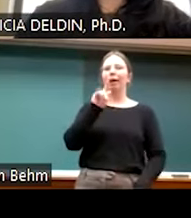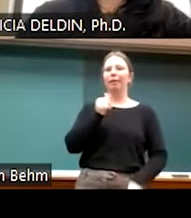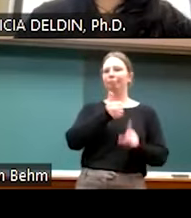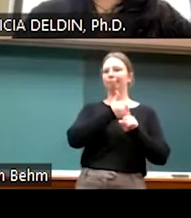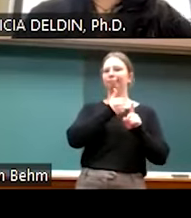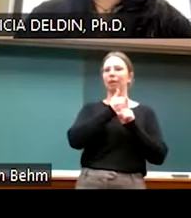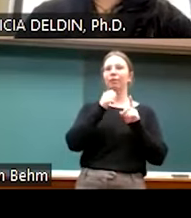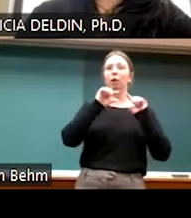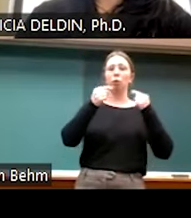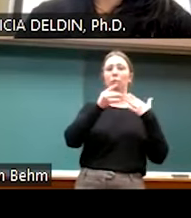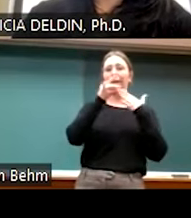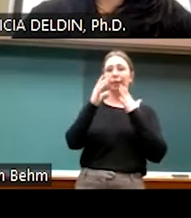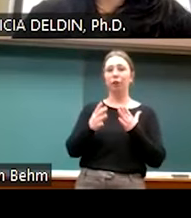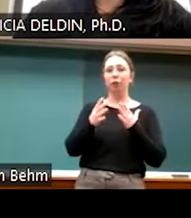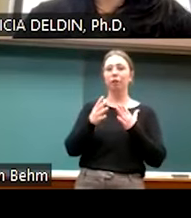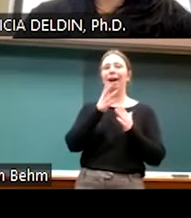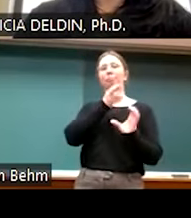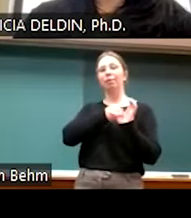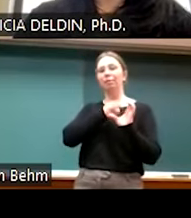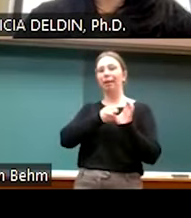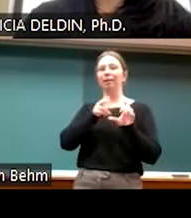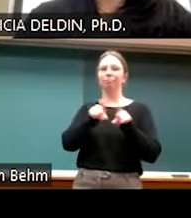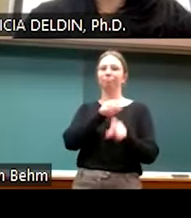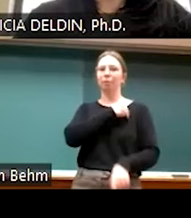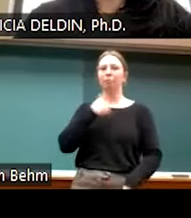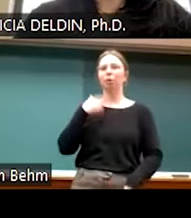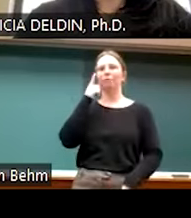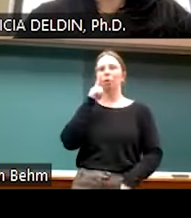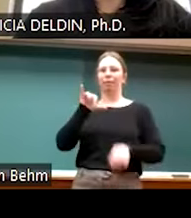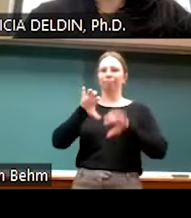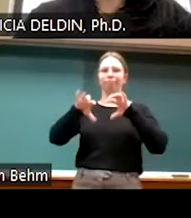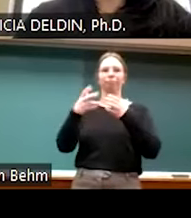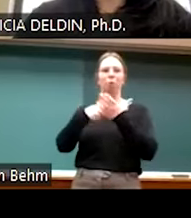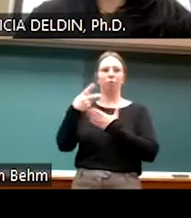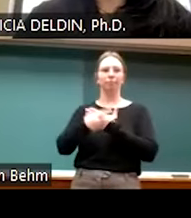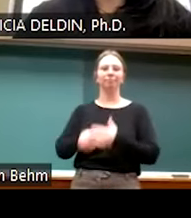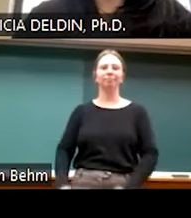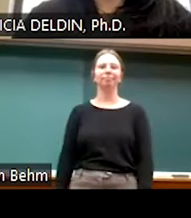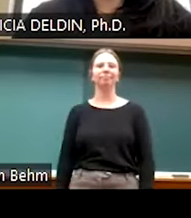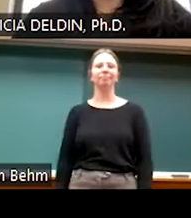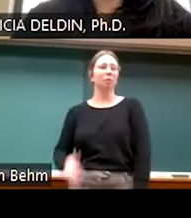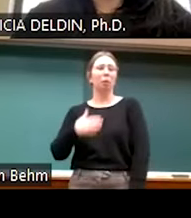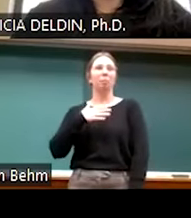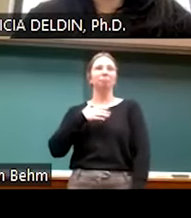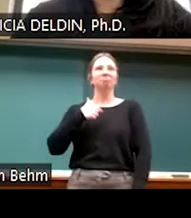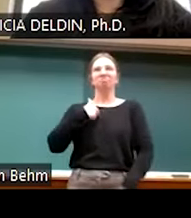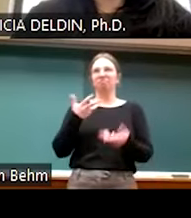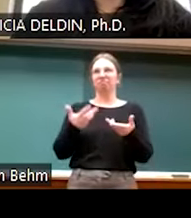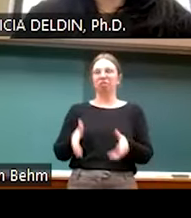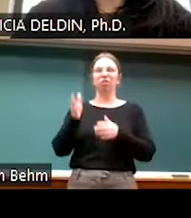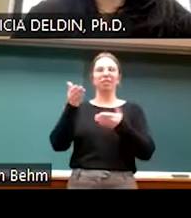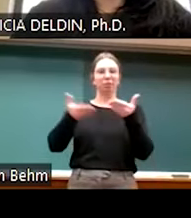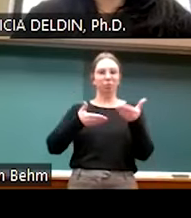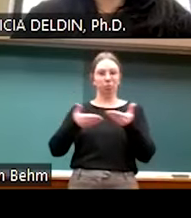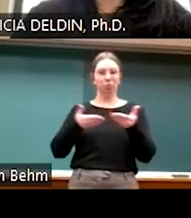for mood lifters, and also participated as a member. Okay, so that's enough from me. And now I'm going to